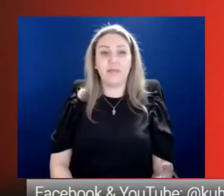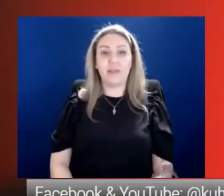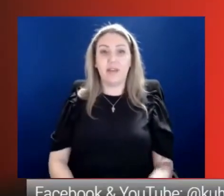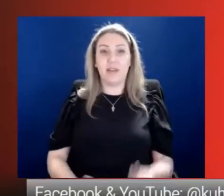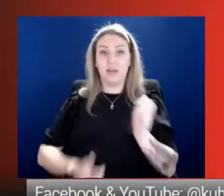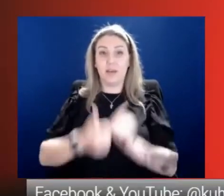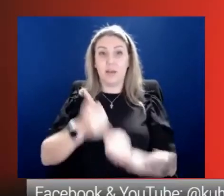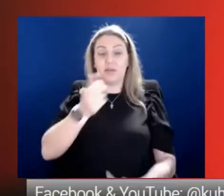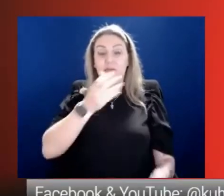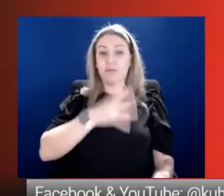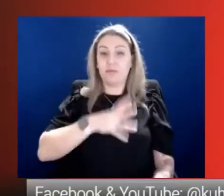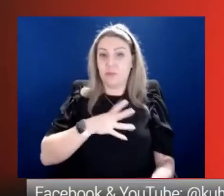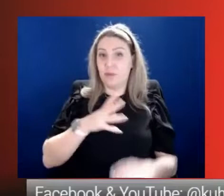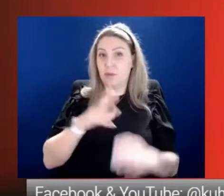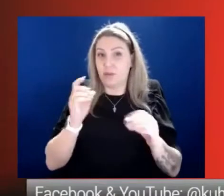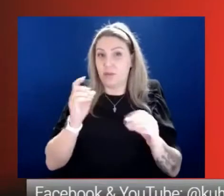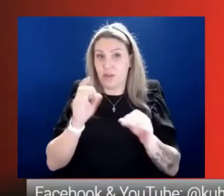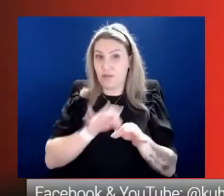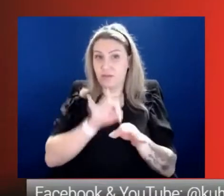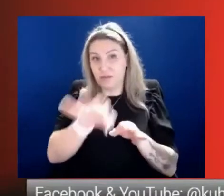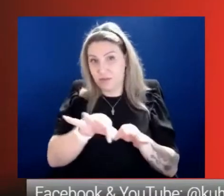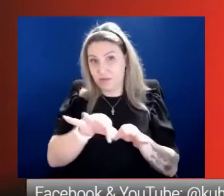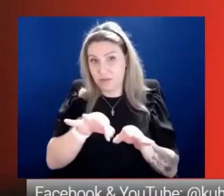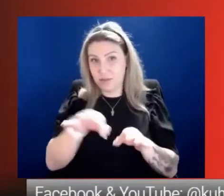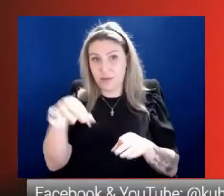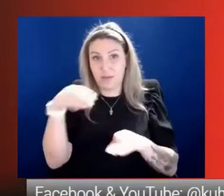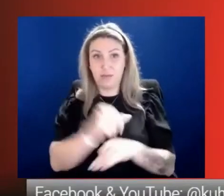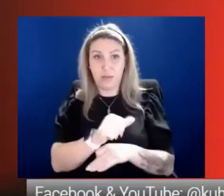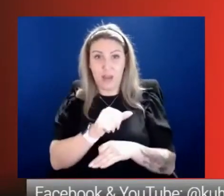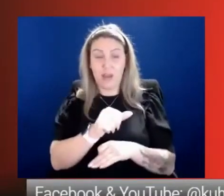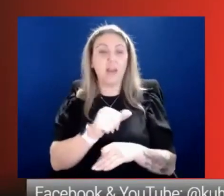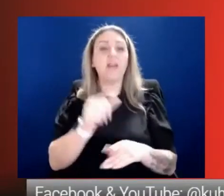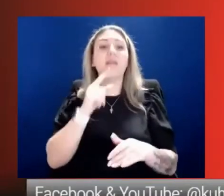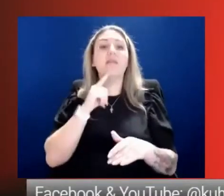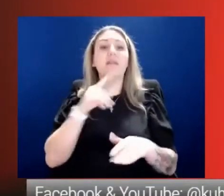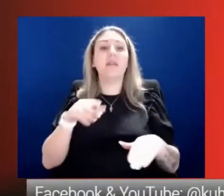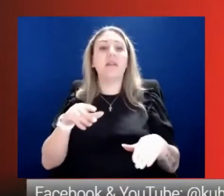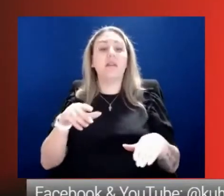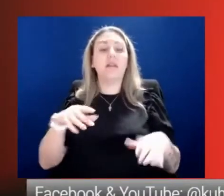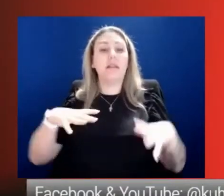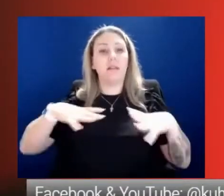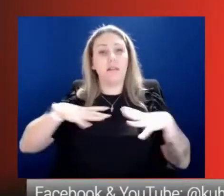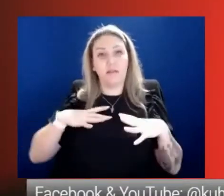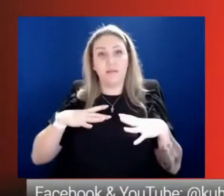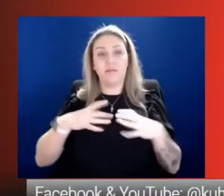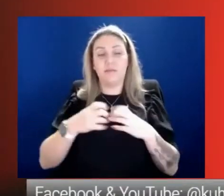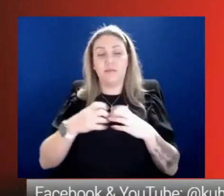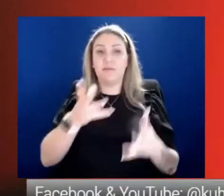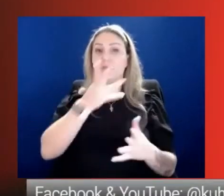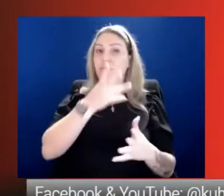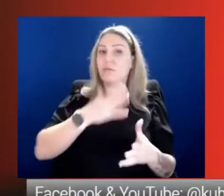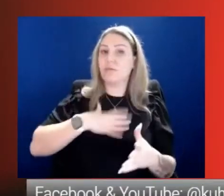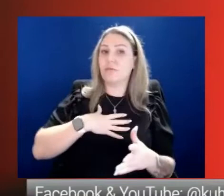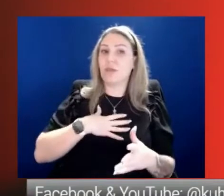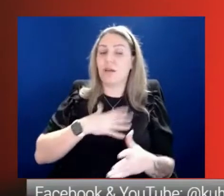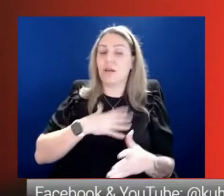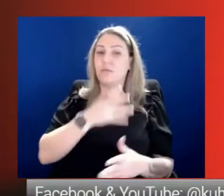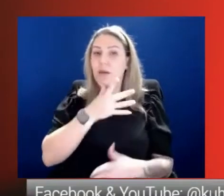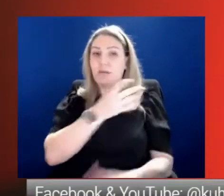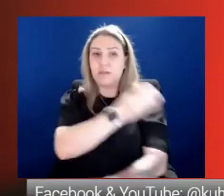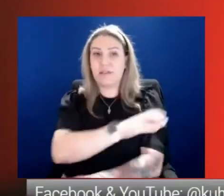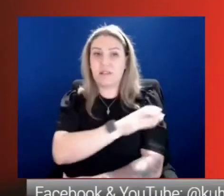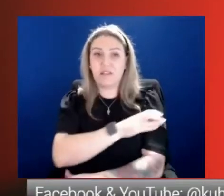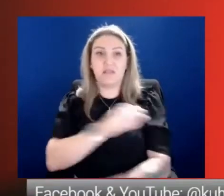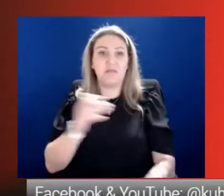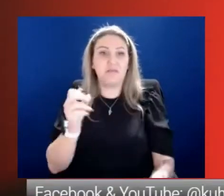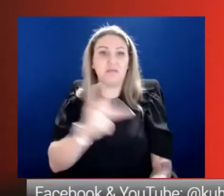paid maternity parental leave. Right. Many of my mothers in my clinic are going back to work 4 days